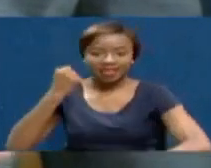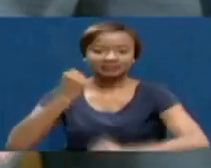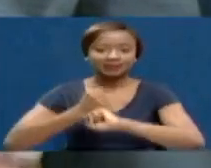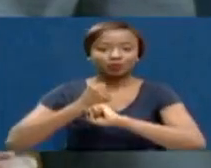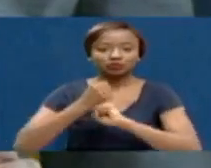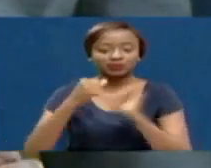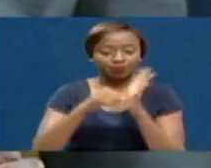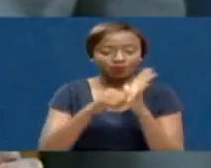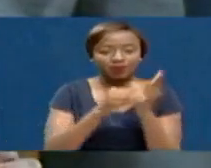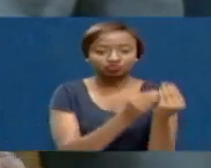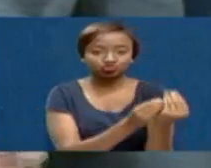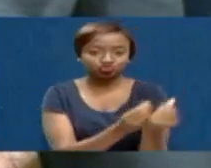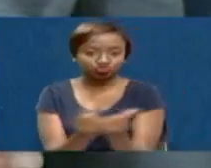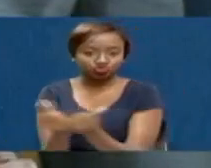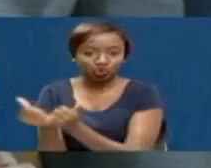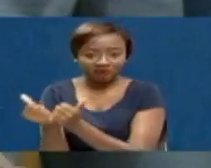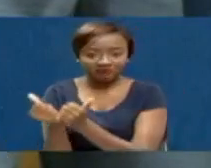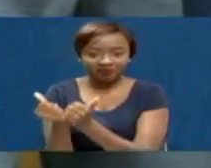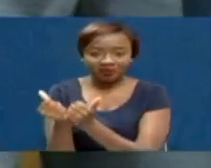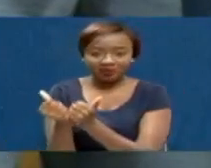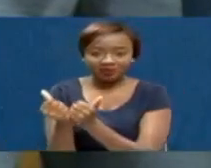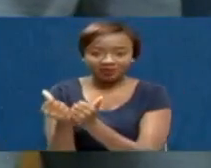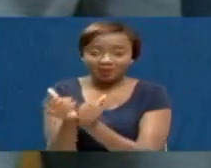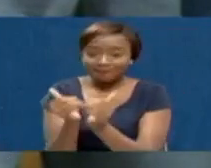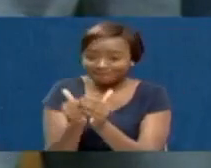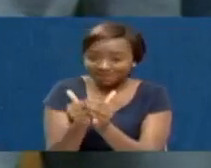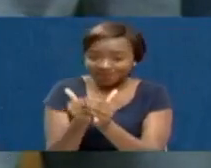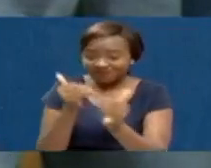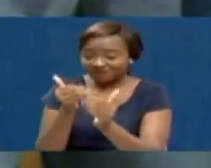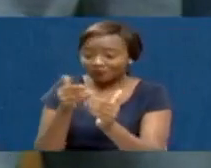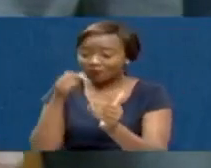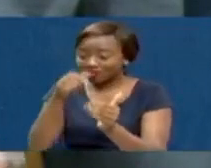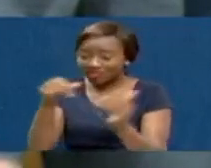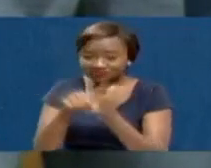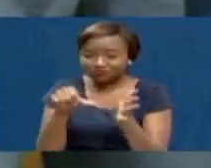long before it becomes a menace to the rest of us and to all of us.